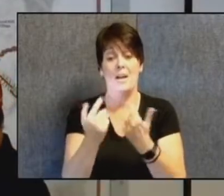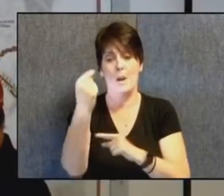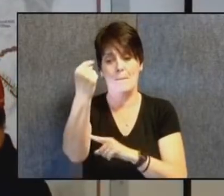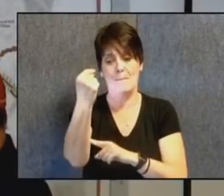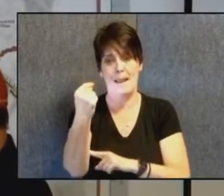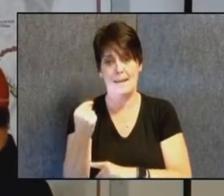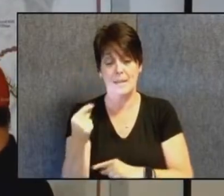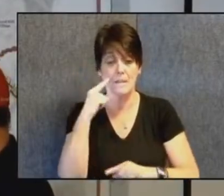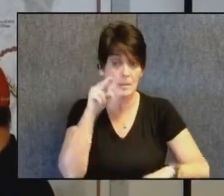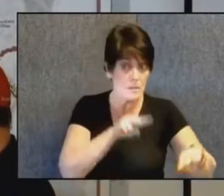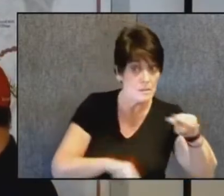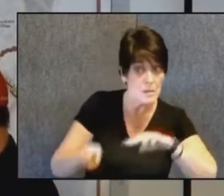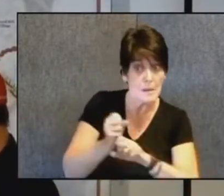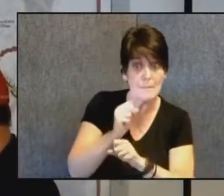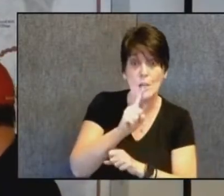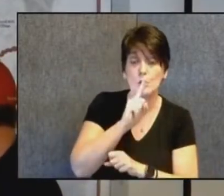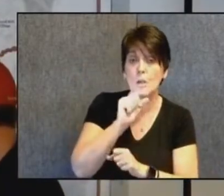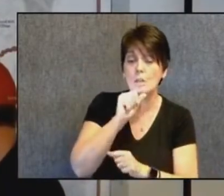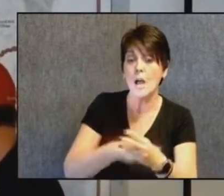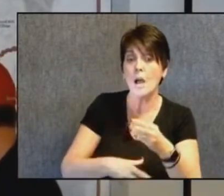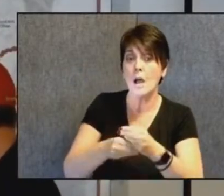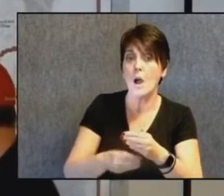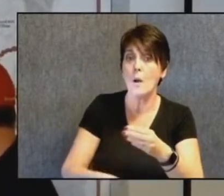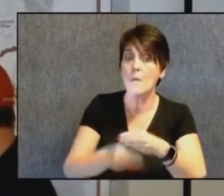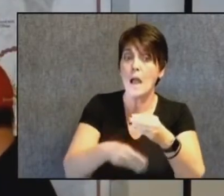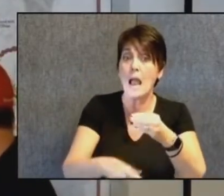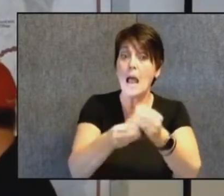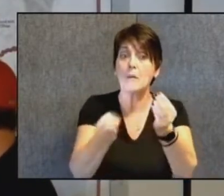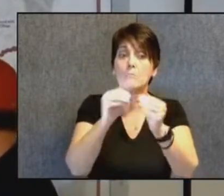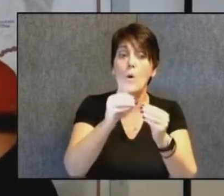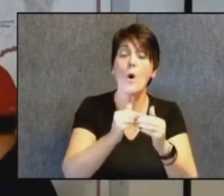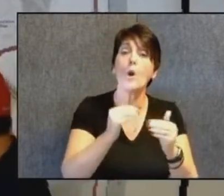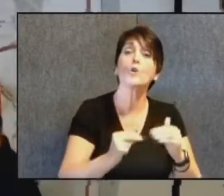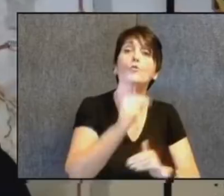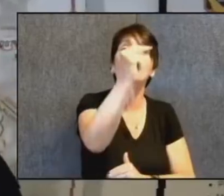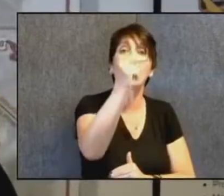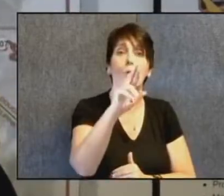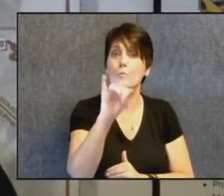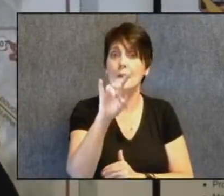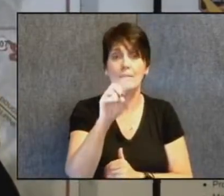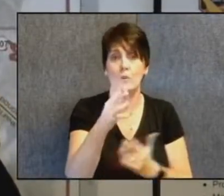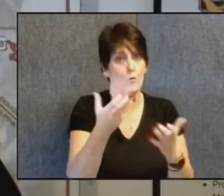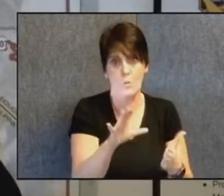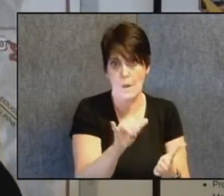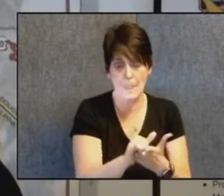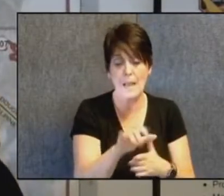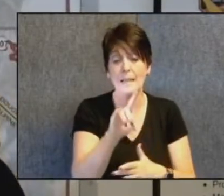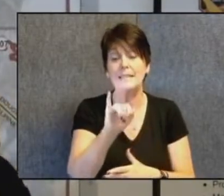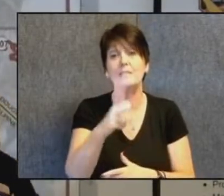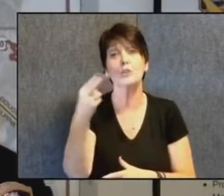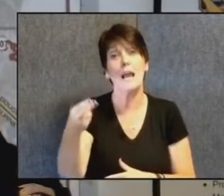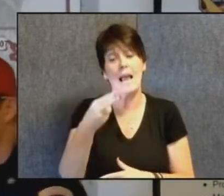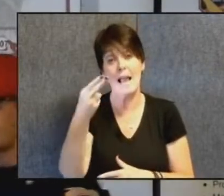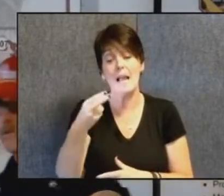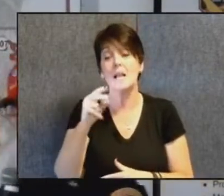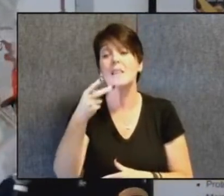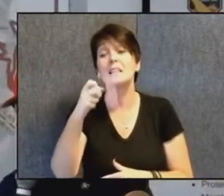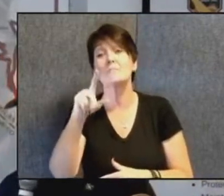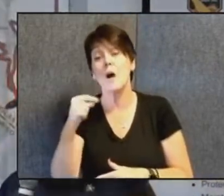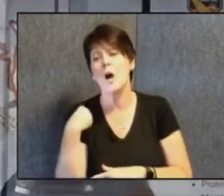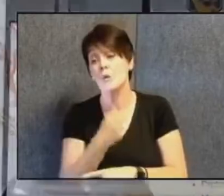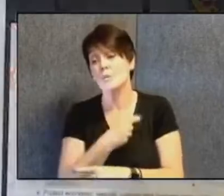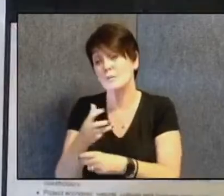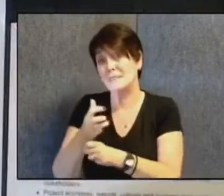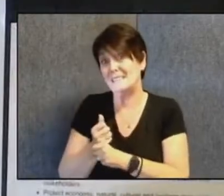They're patrolling to make sure we don't get additional spots on the north side of the river. Division Hotel, the spot that we